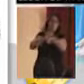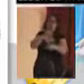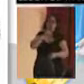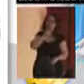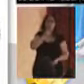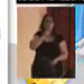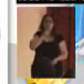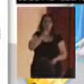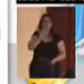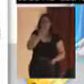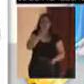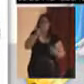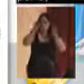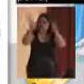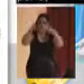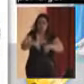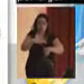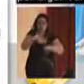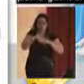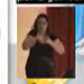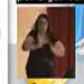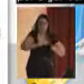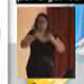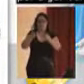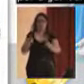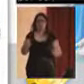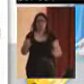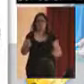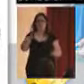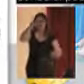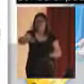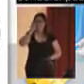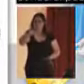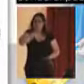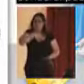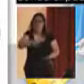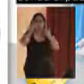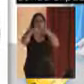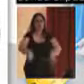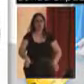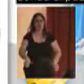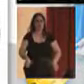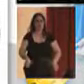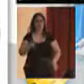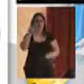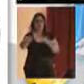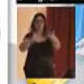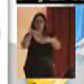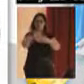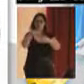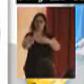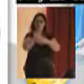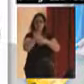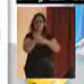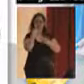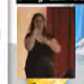do not have that education, why don't we start from this? Why do not provide a tool so that automatically they can introduce